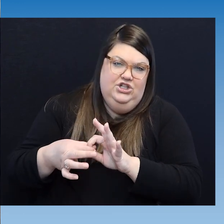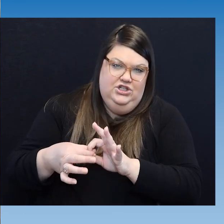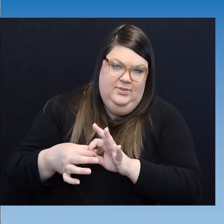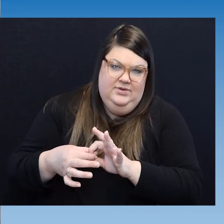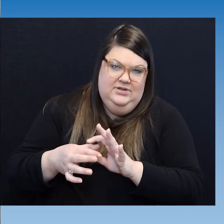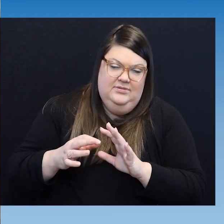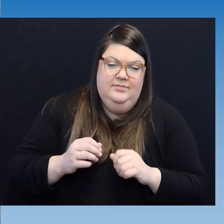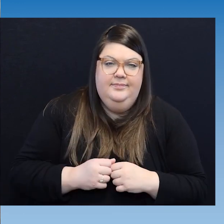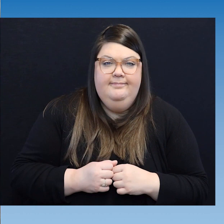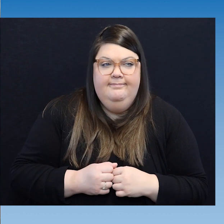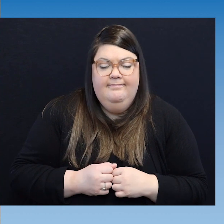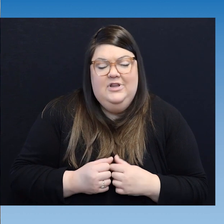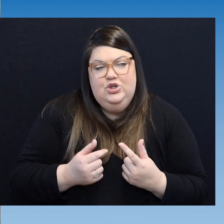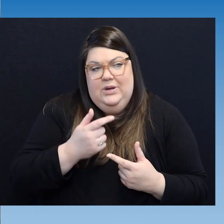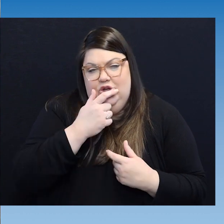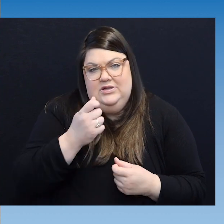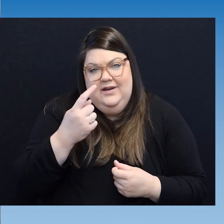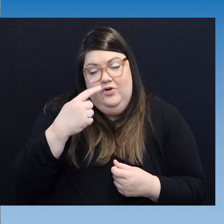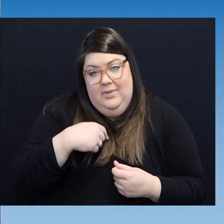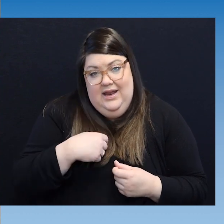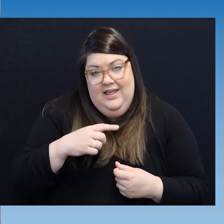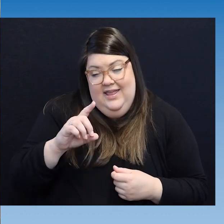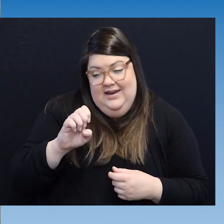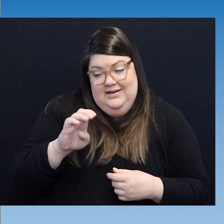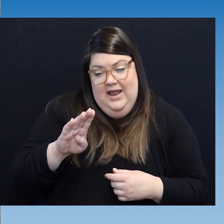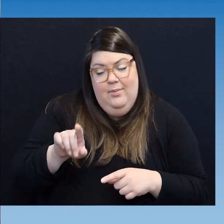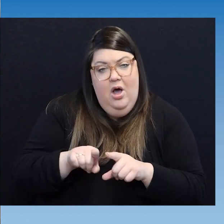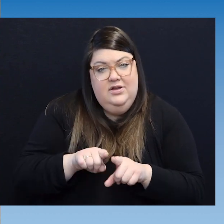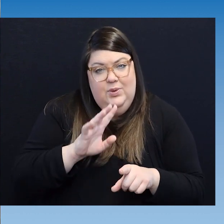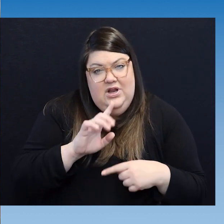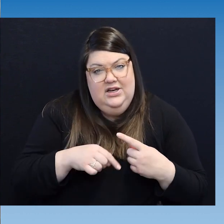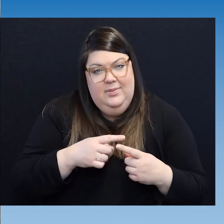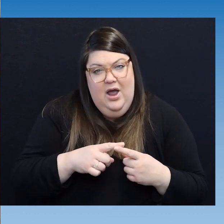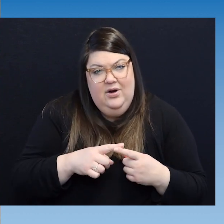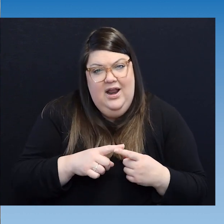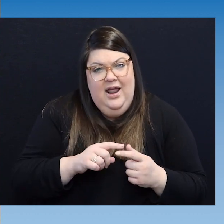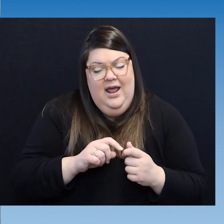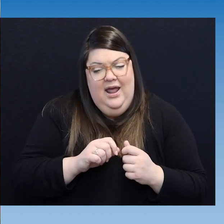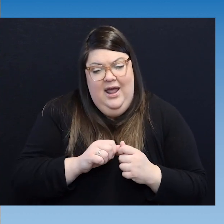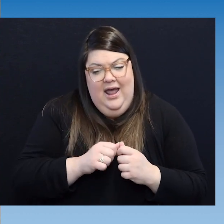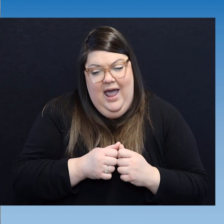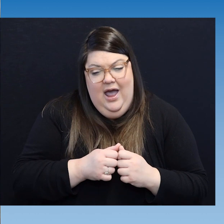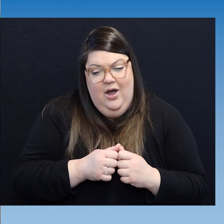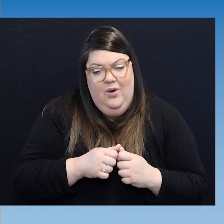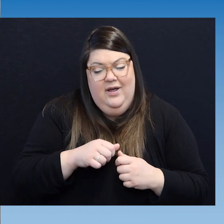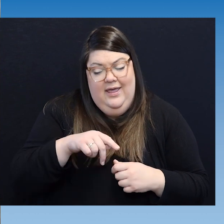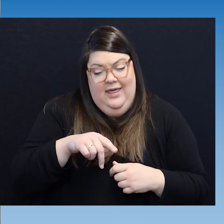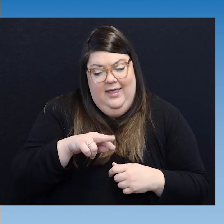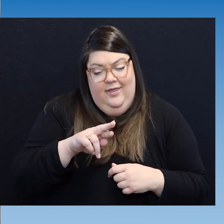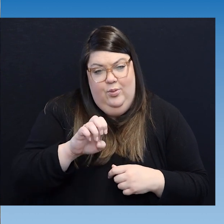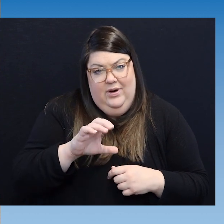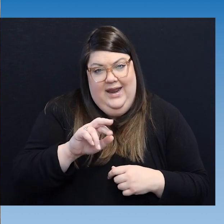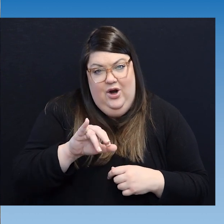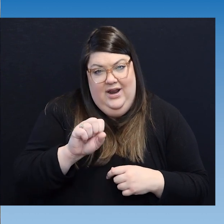me is that Deb also, we talked about the precariousness of the relationship between the caregiver and